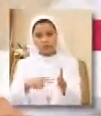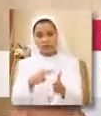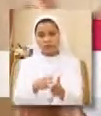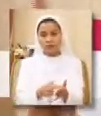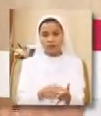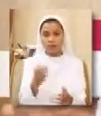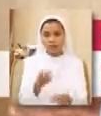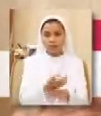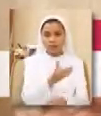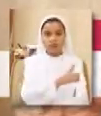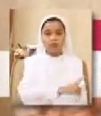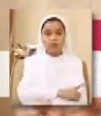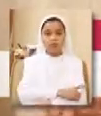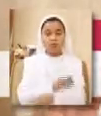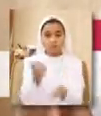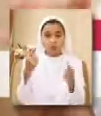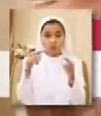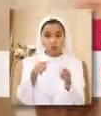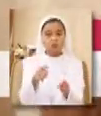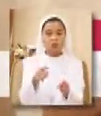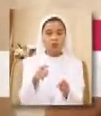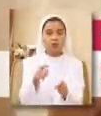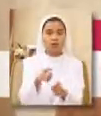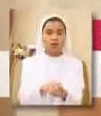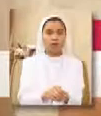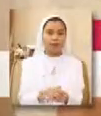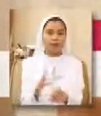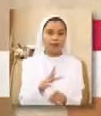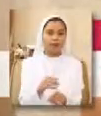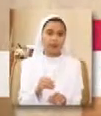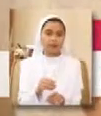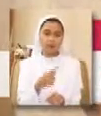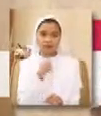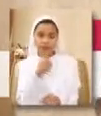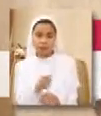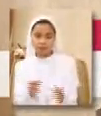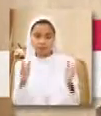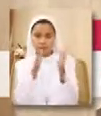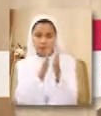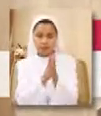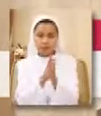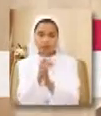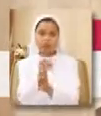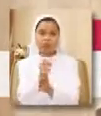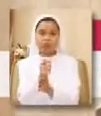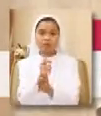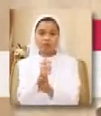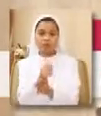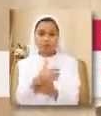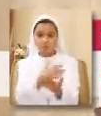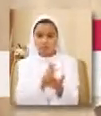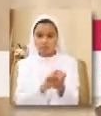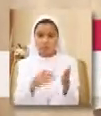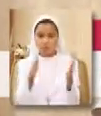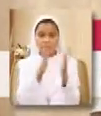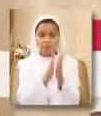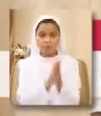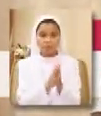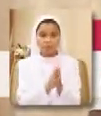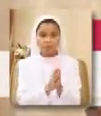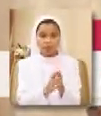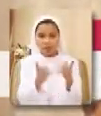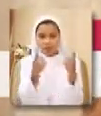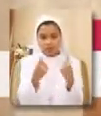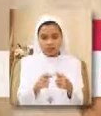champurrado, every day. And we go up, the sisters go up, we go up, they say the rosary, and they say the